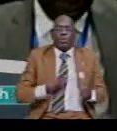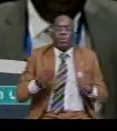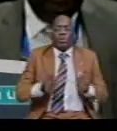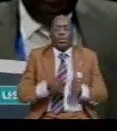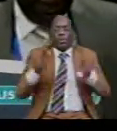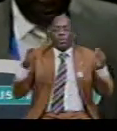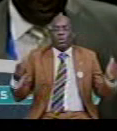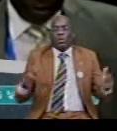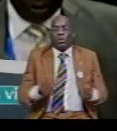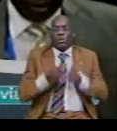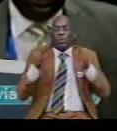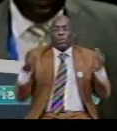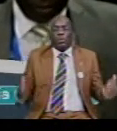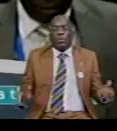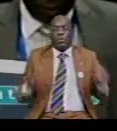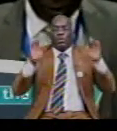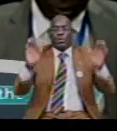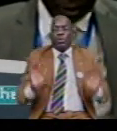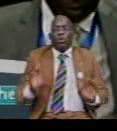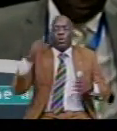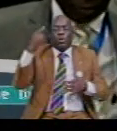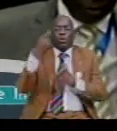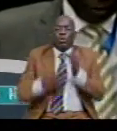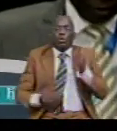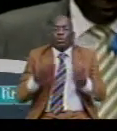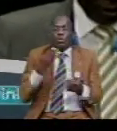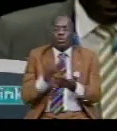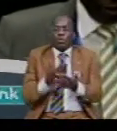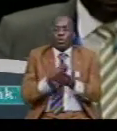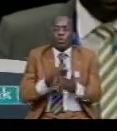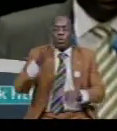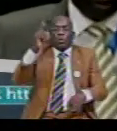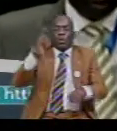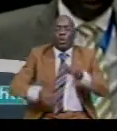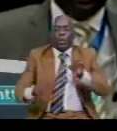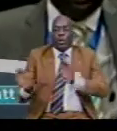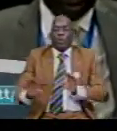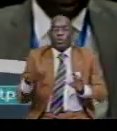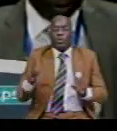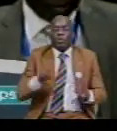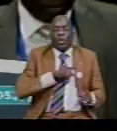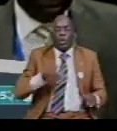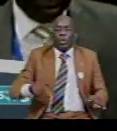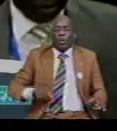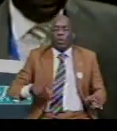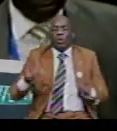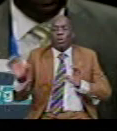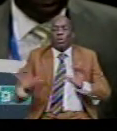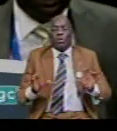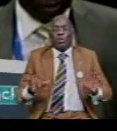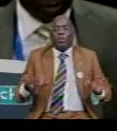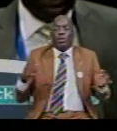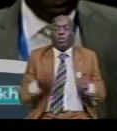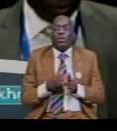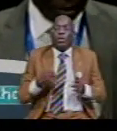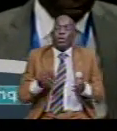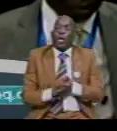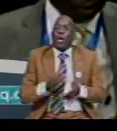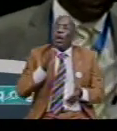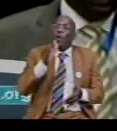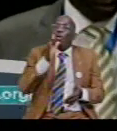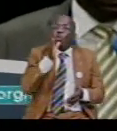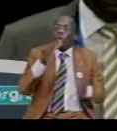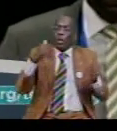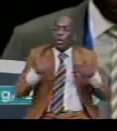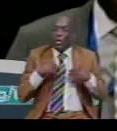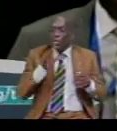What money could not do, the Lord did it here. That woman has been in pain for years. The Lord set